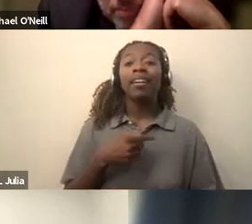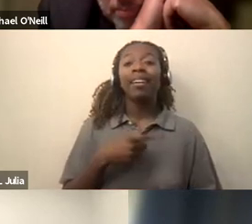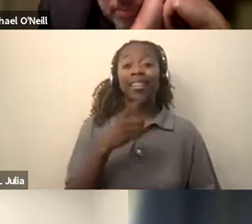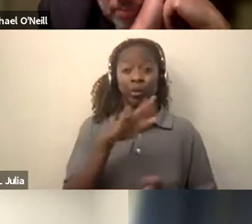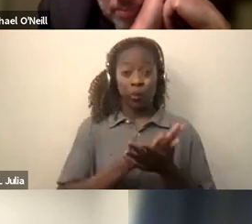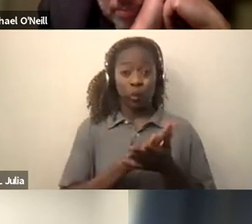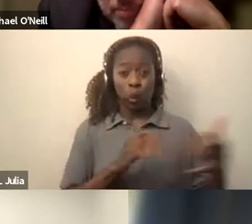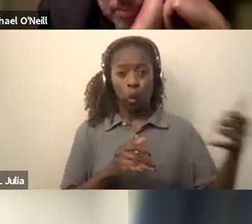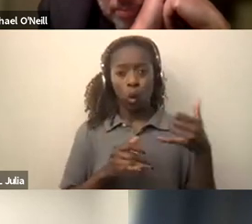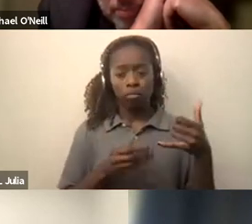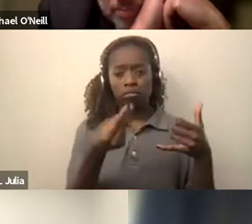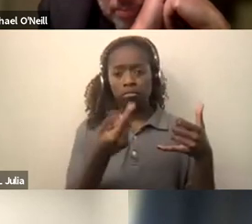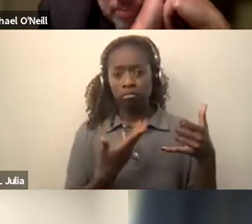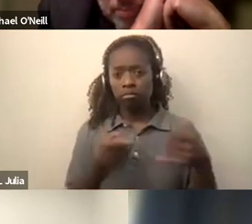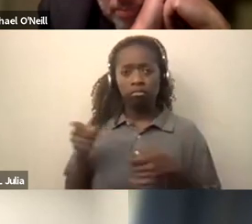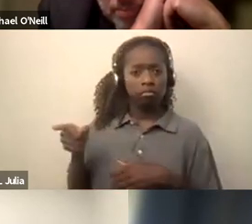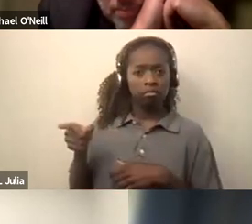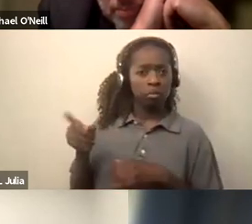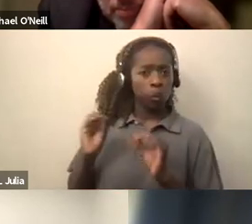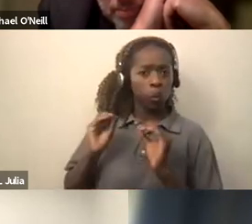son did not have transportation